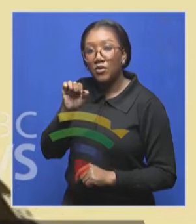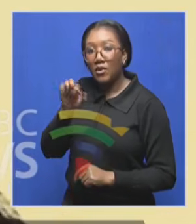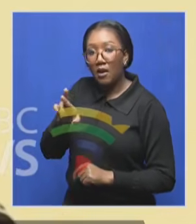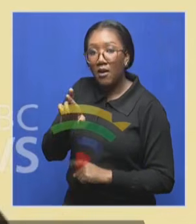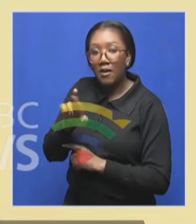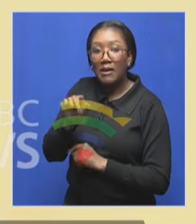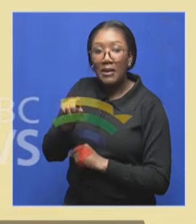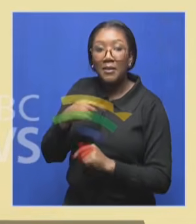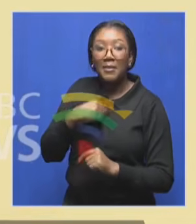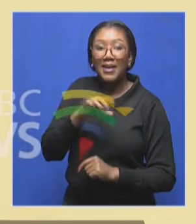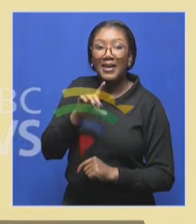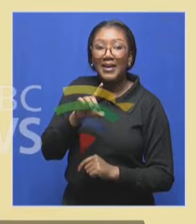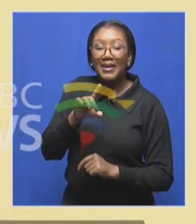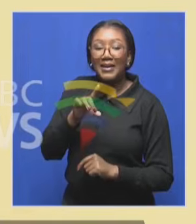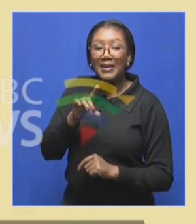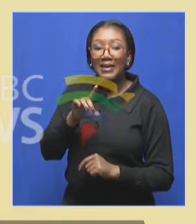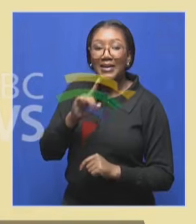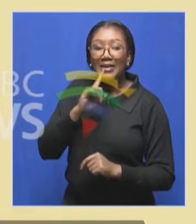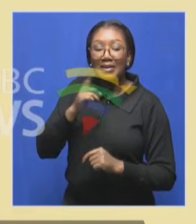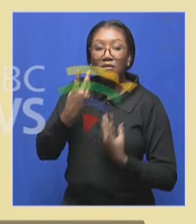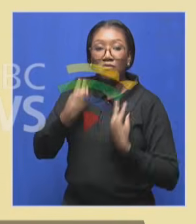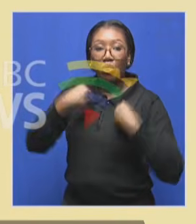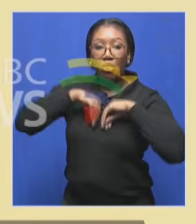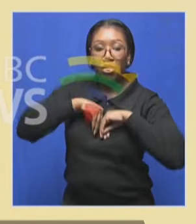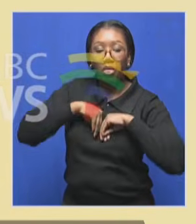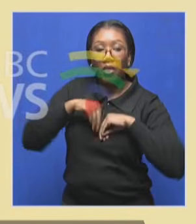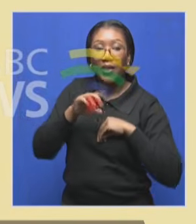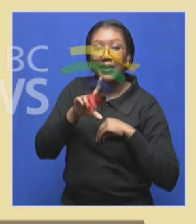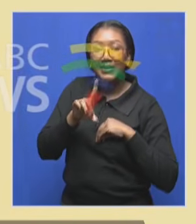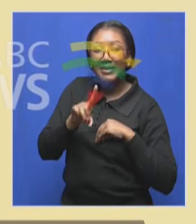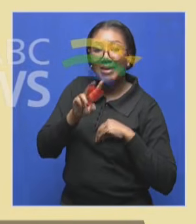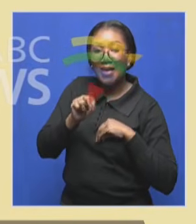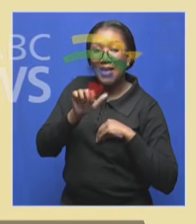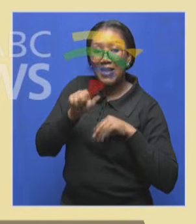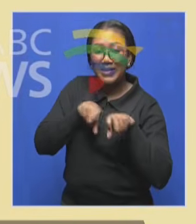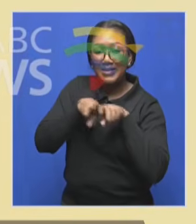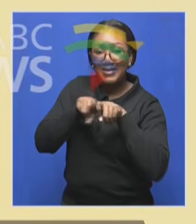DNA analysis on those cells to look at disease processes that are